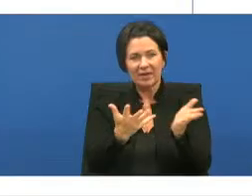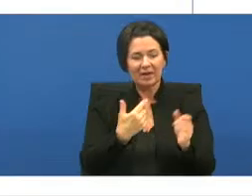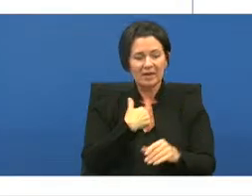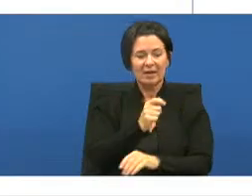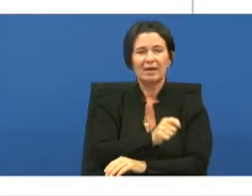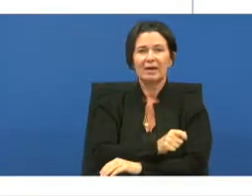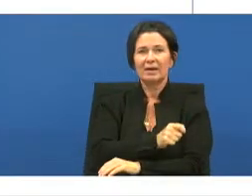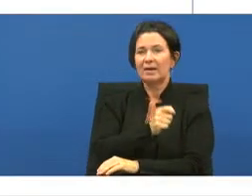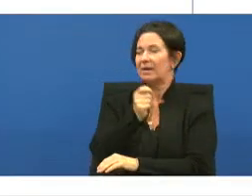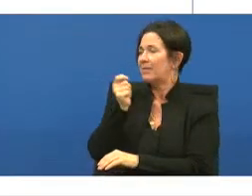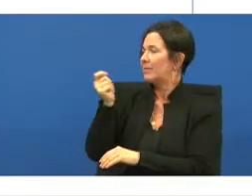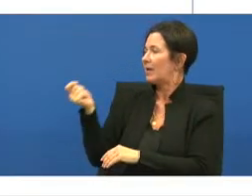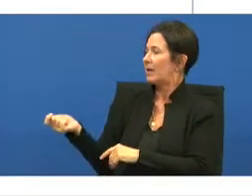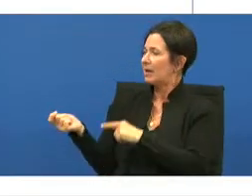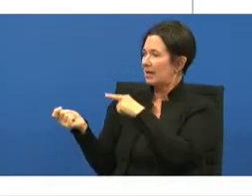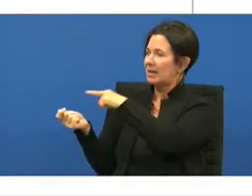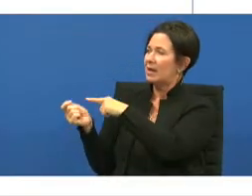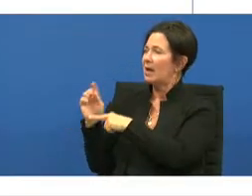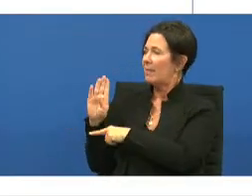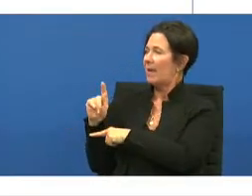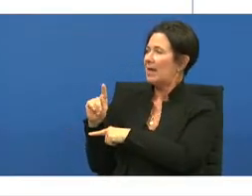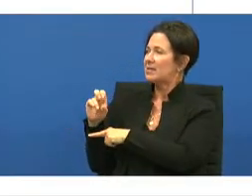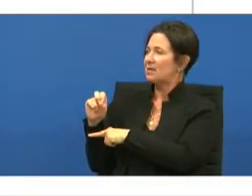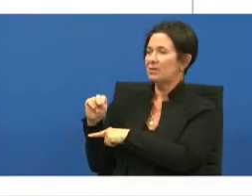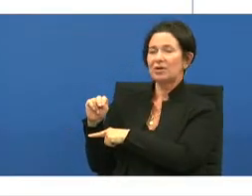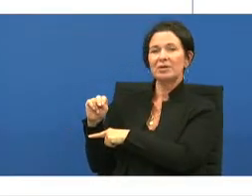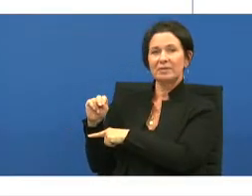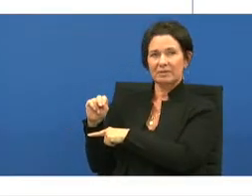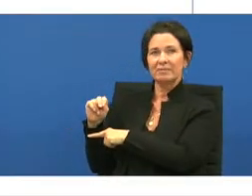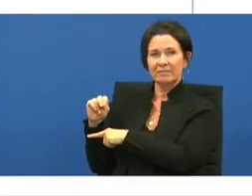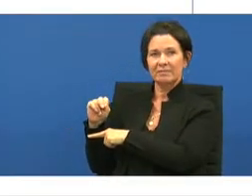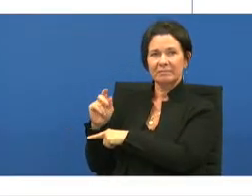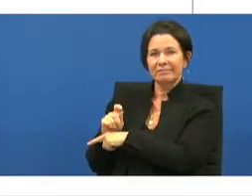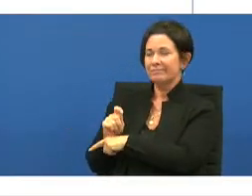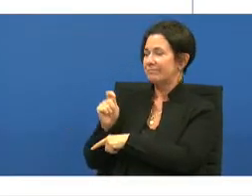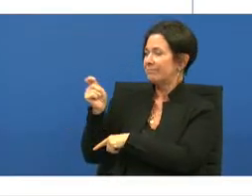Baton Rouge, hand the baton off to the next